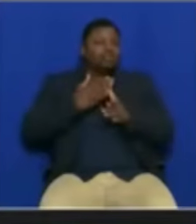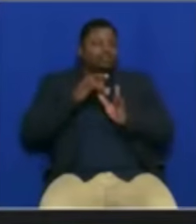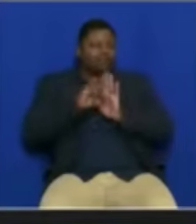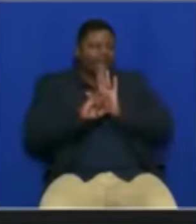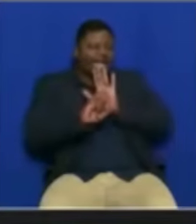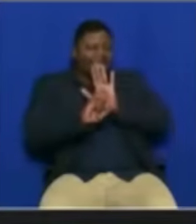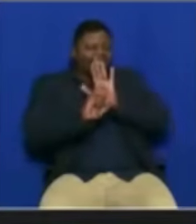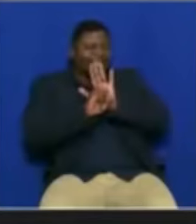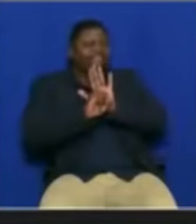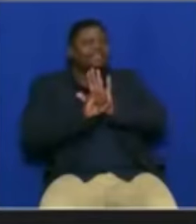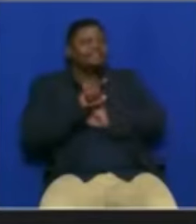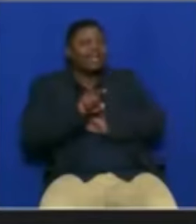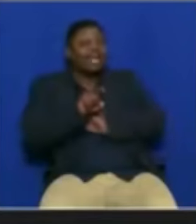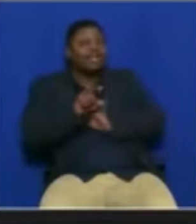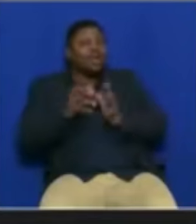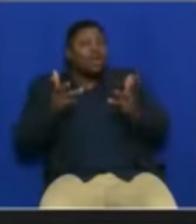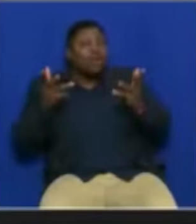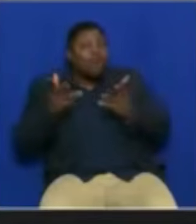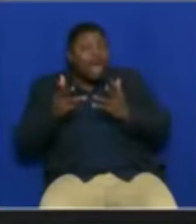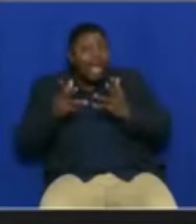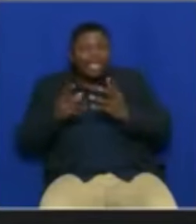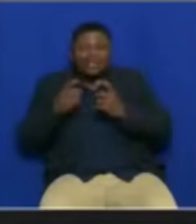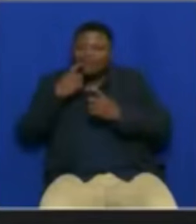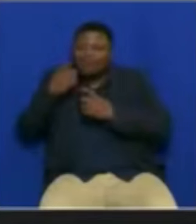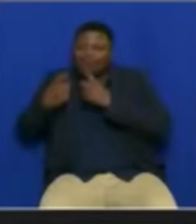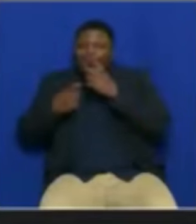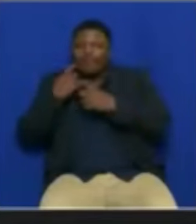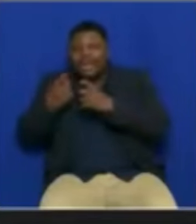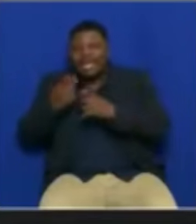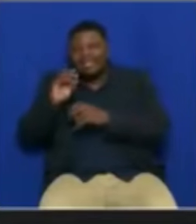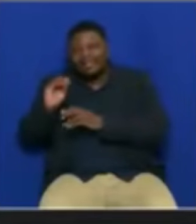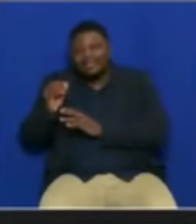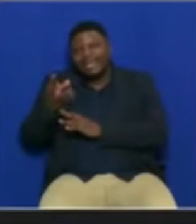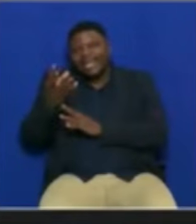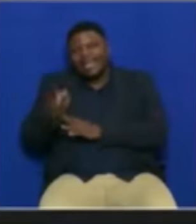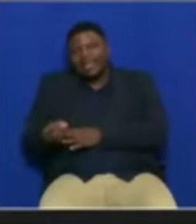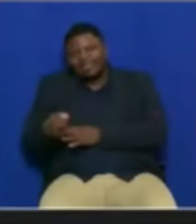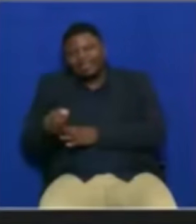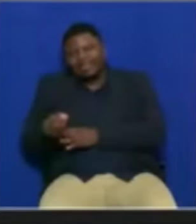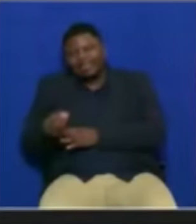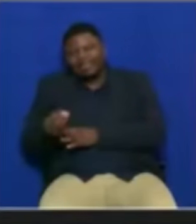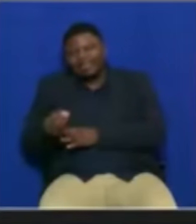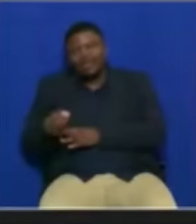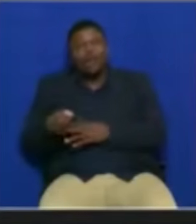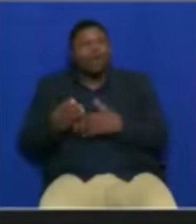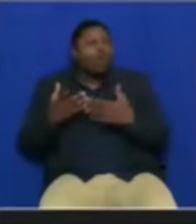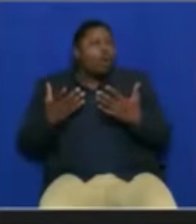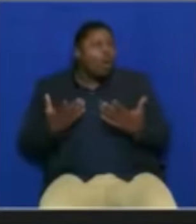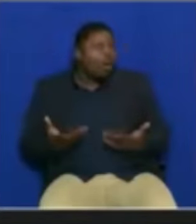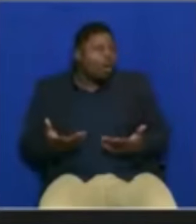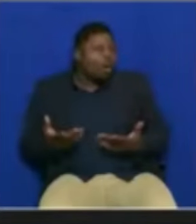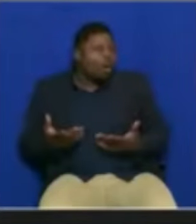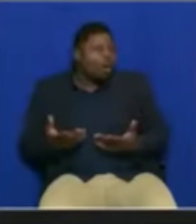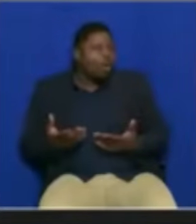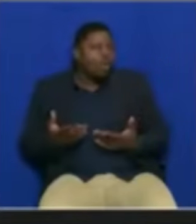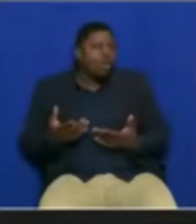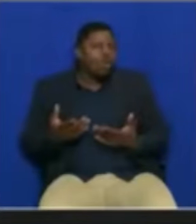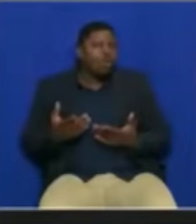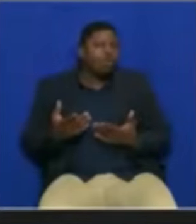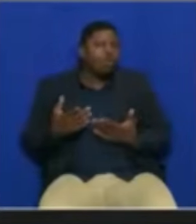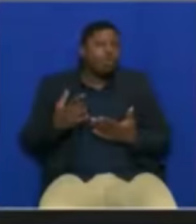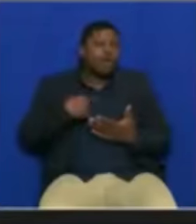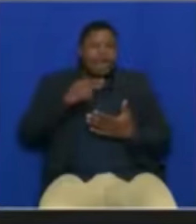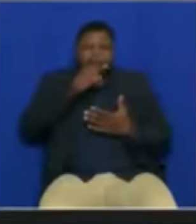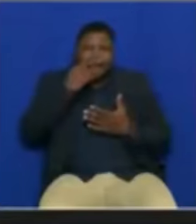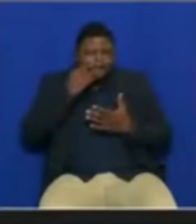or in allegations or on some reasonable basis of the investigating director that they are